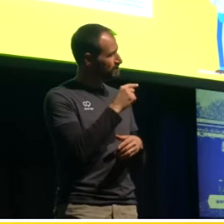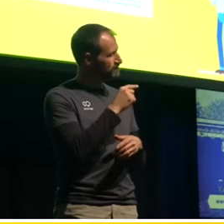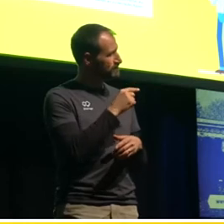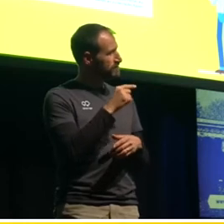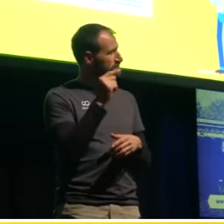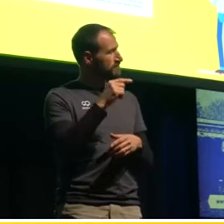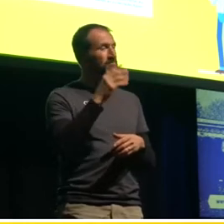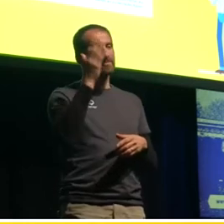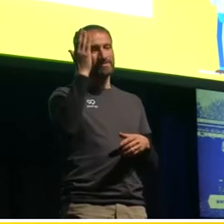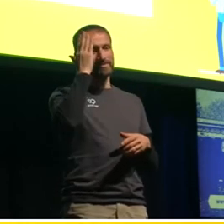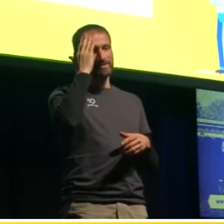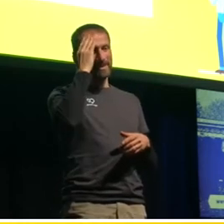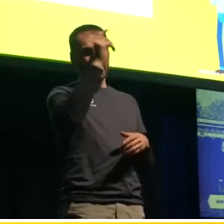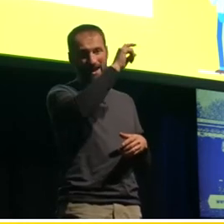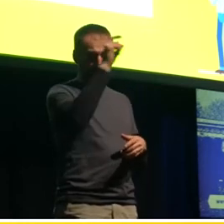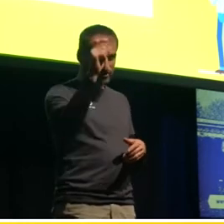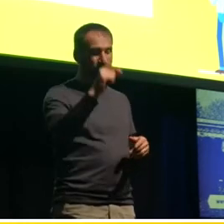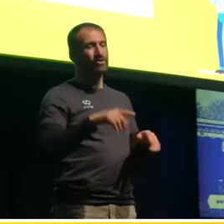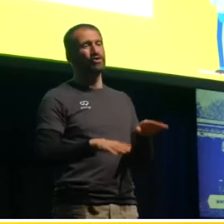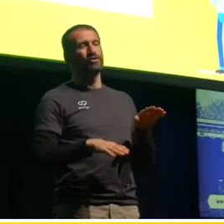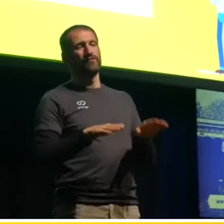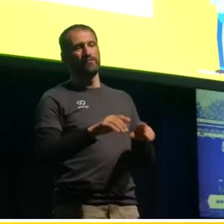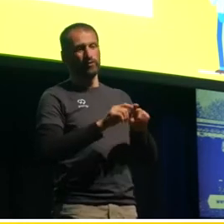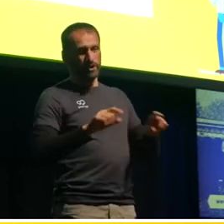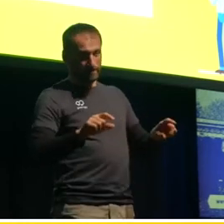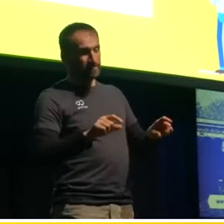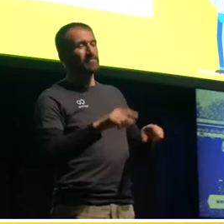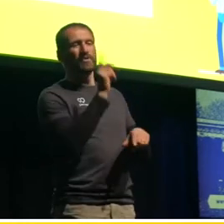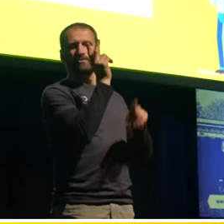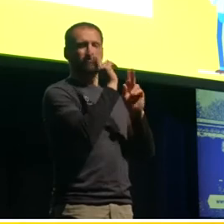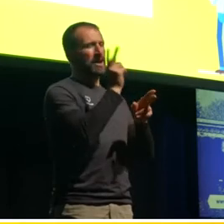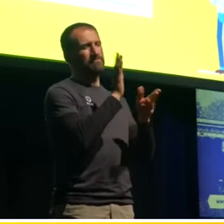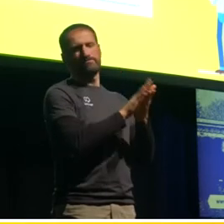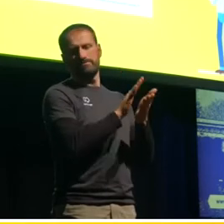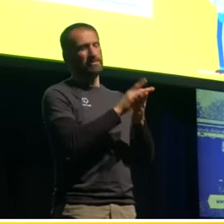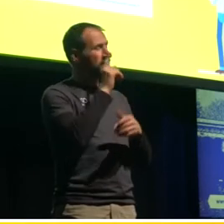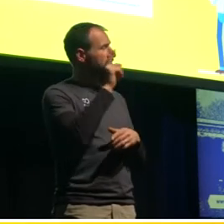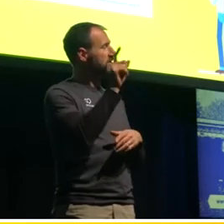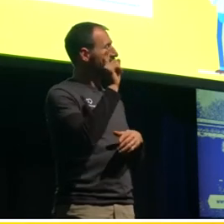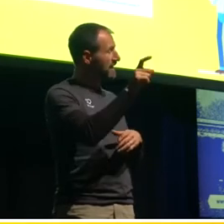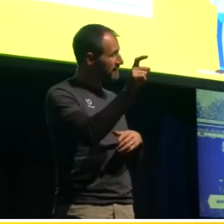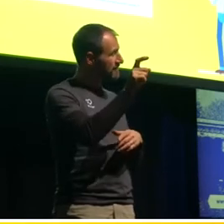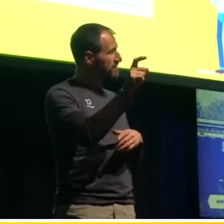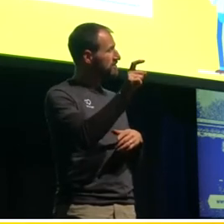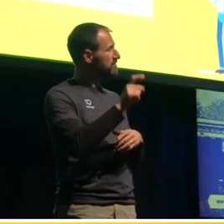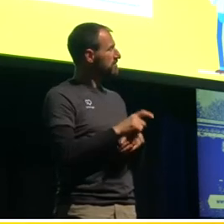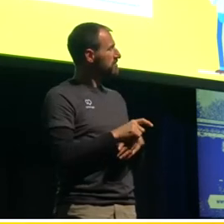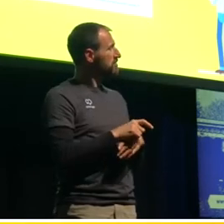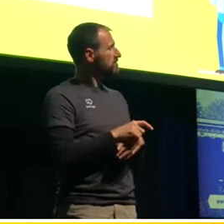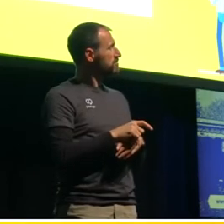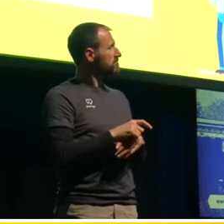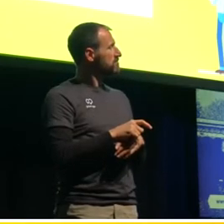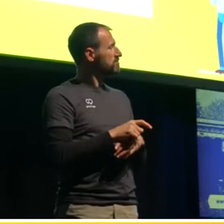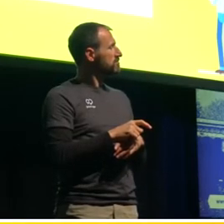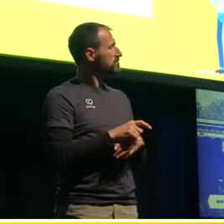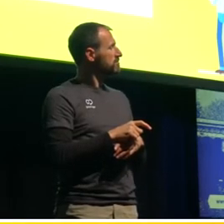header, down there is the footer, and this will always stay. So if you now click on something, you can see here,